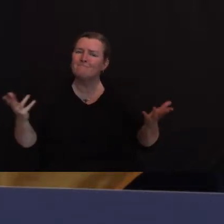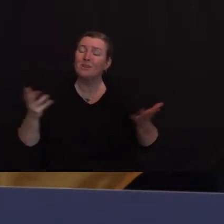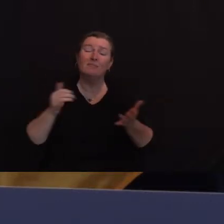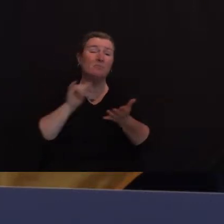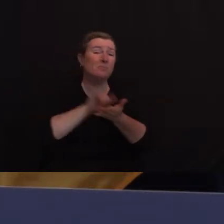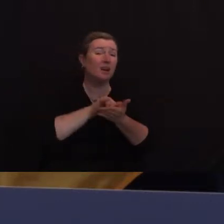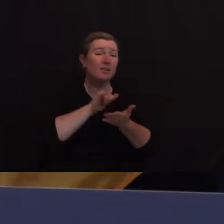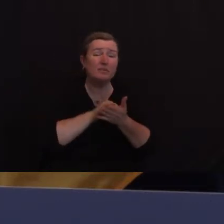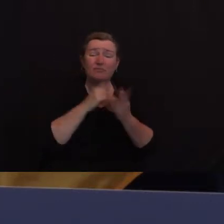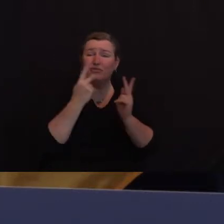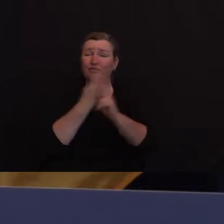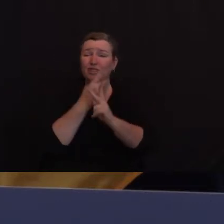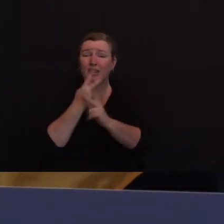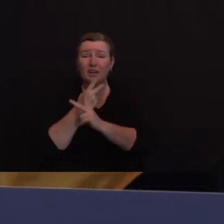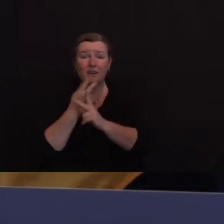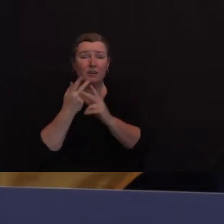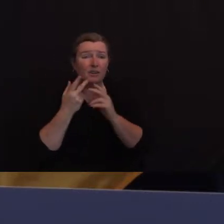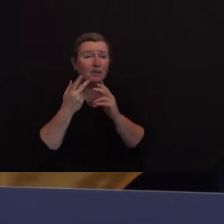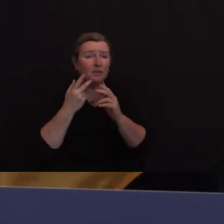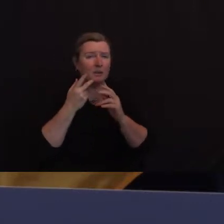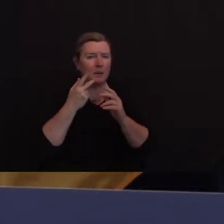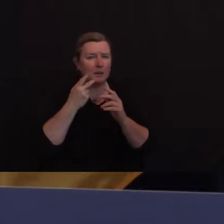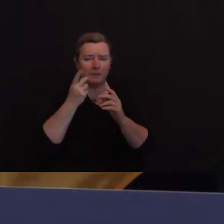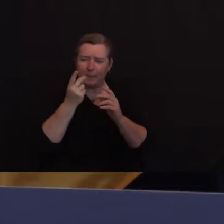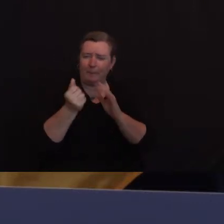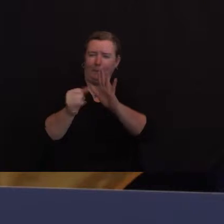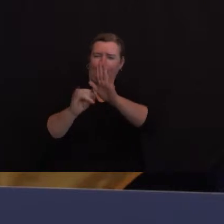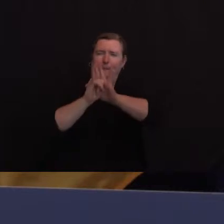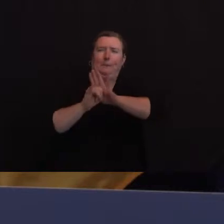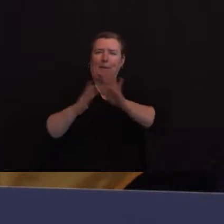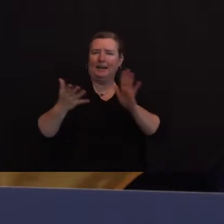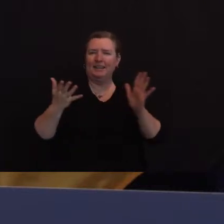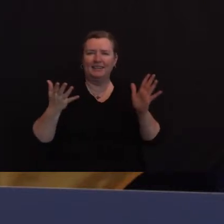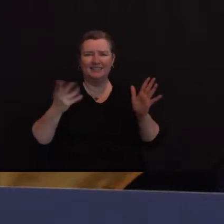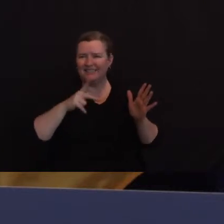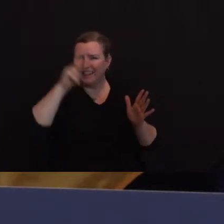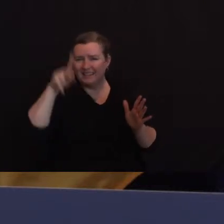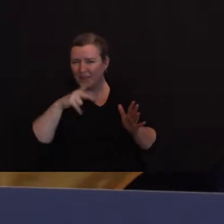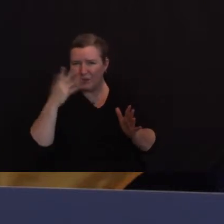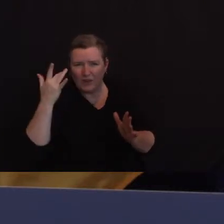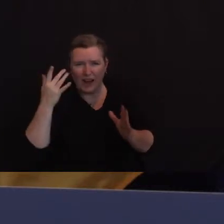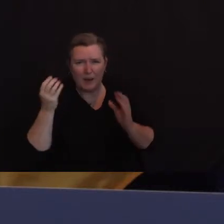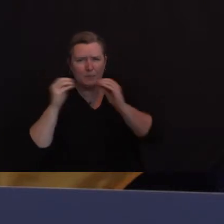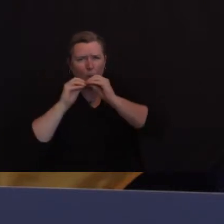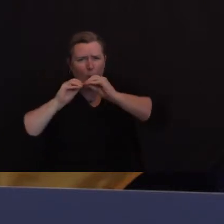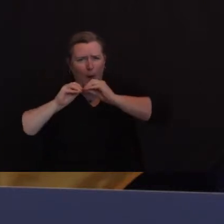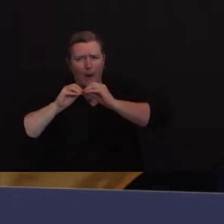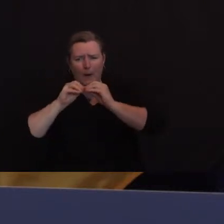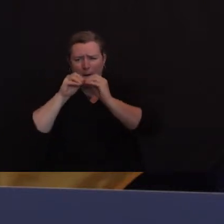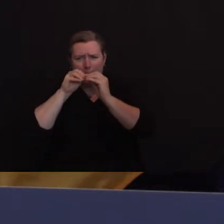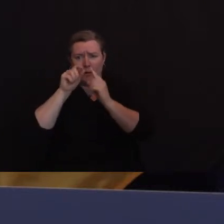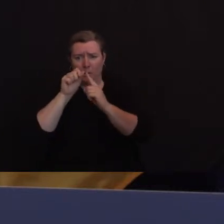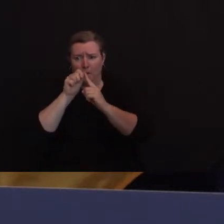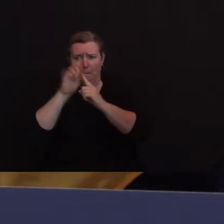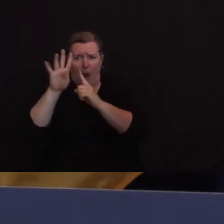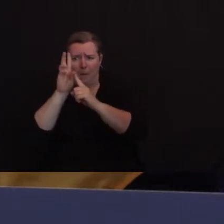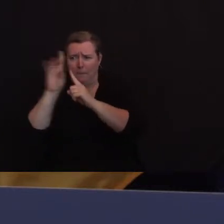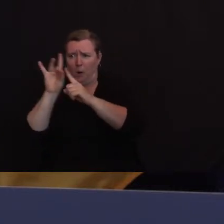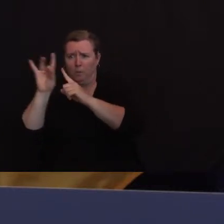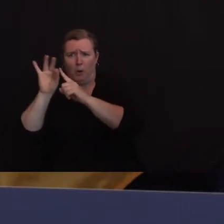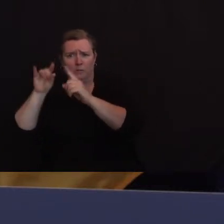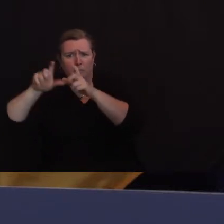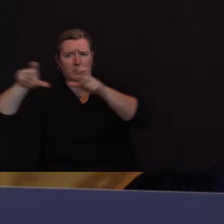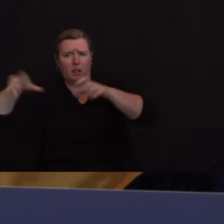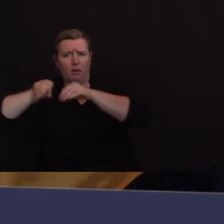that the virus is more contagious, and it clearly is, and how much of it can be because the vaccine has some waning over